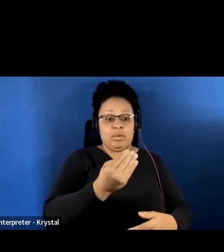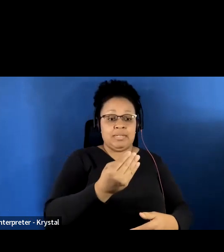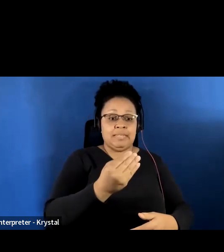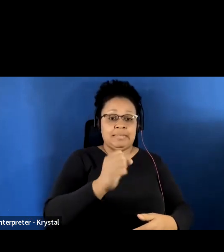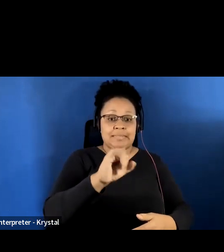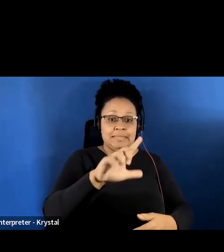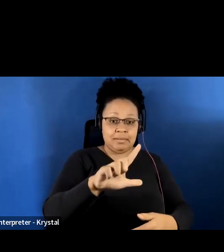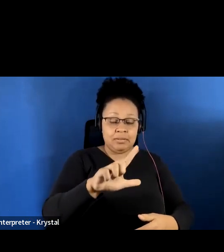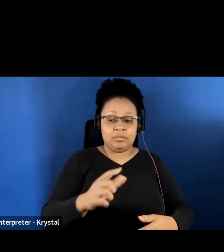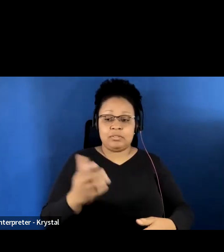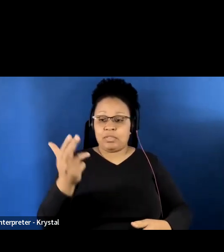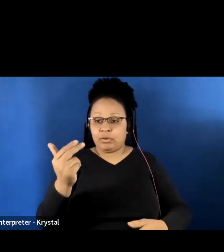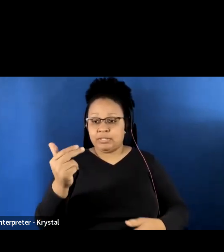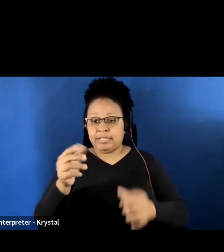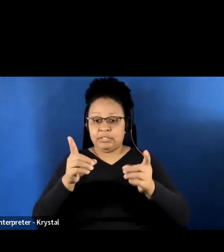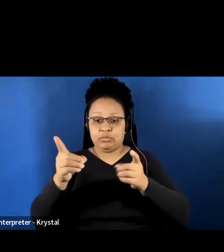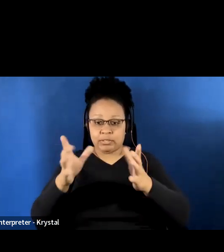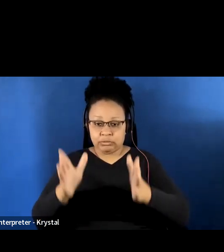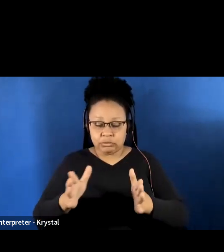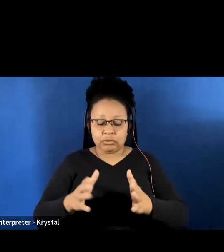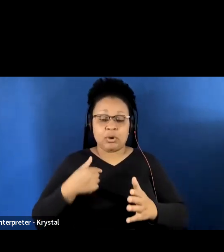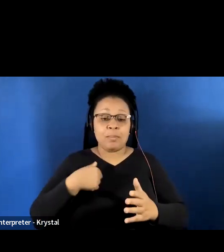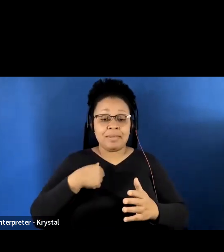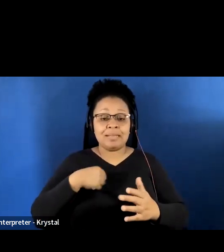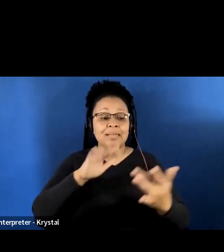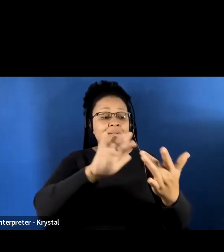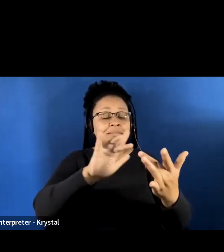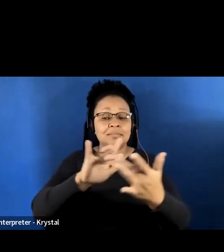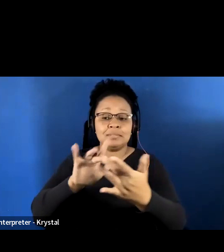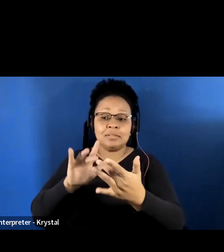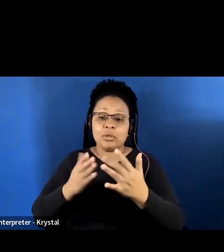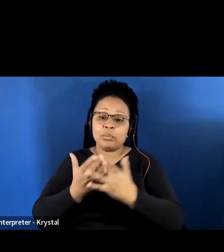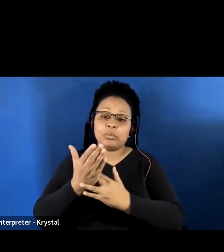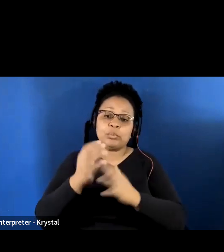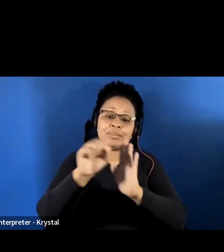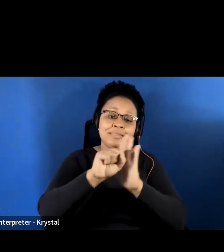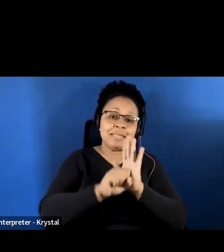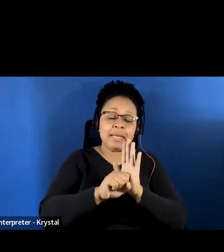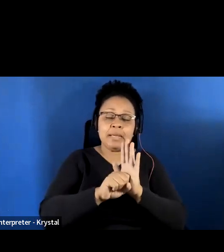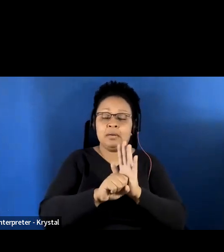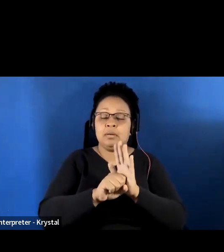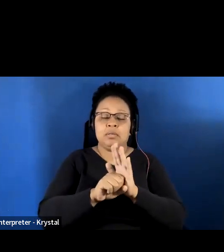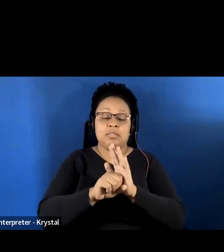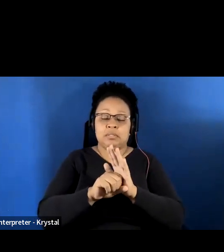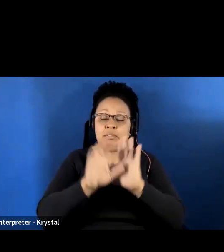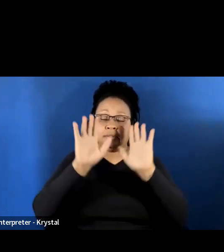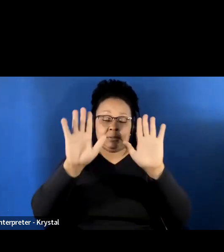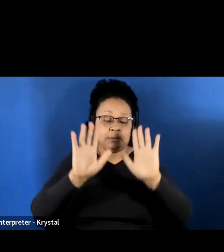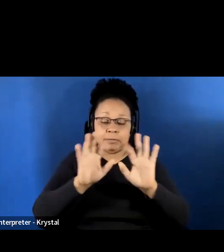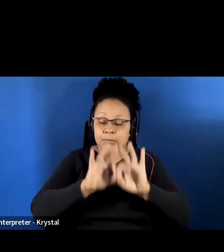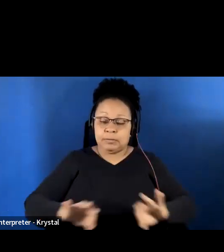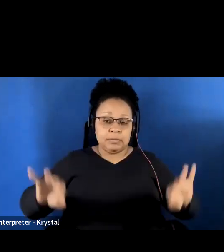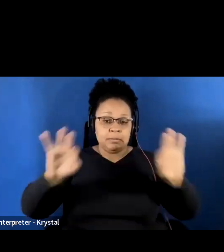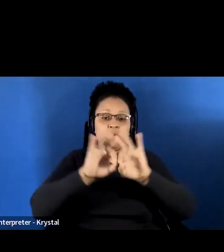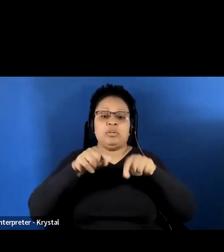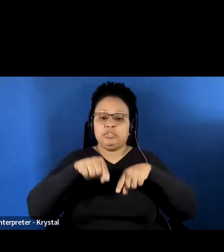me, reaching out to my colleagues throughout the state was incredibly important, especially